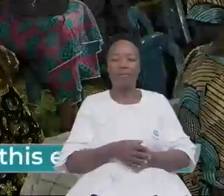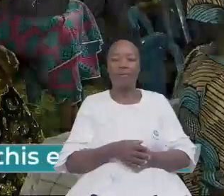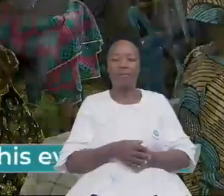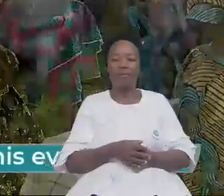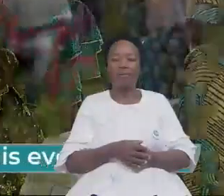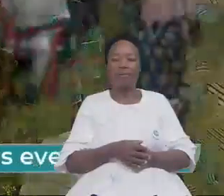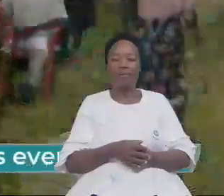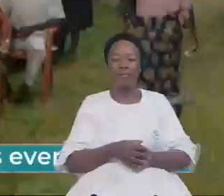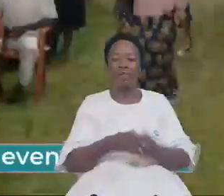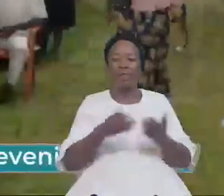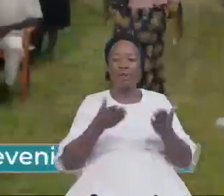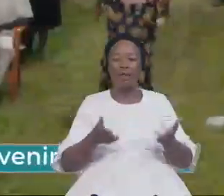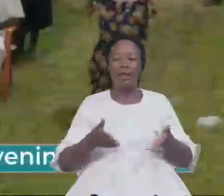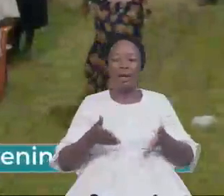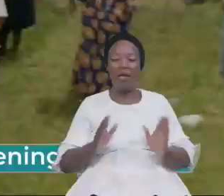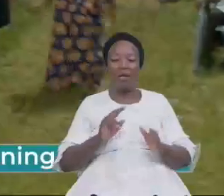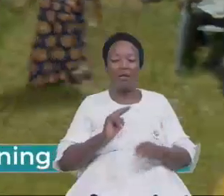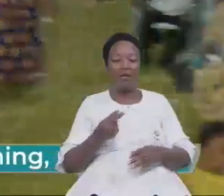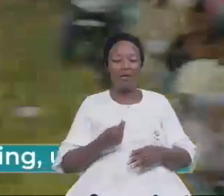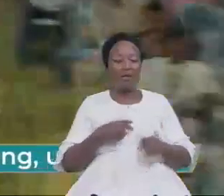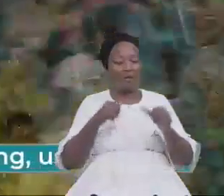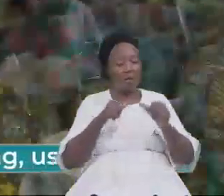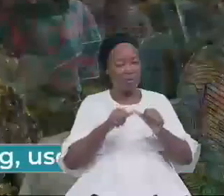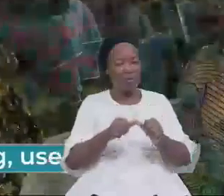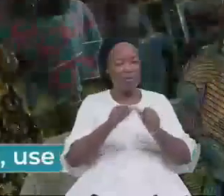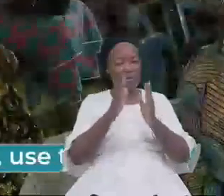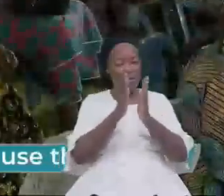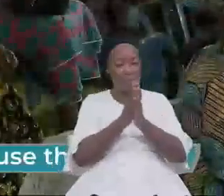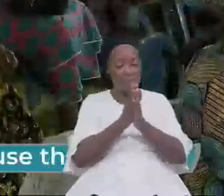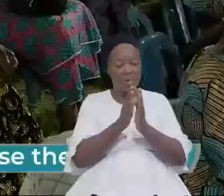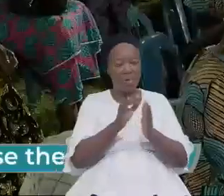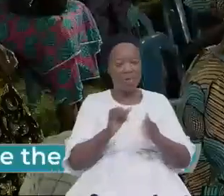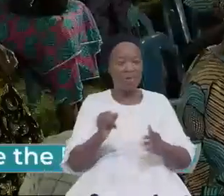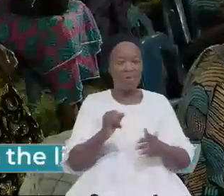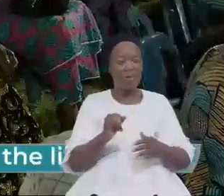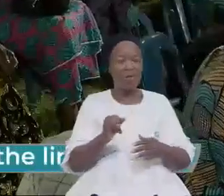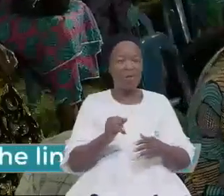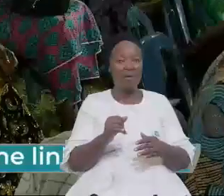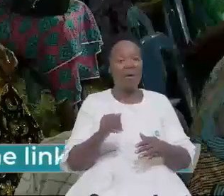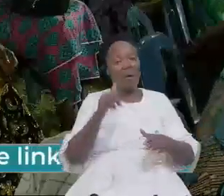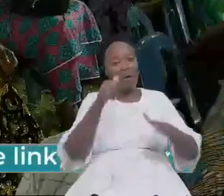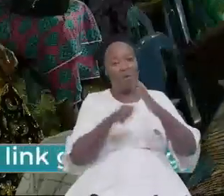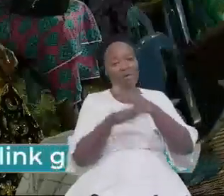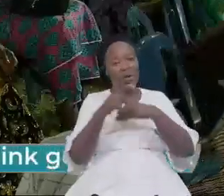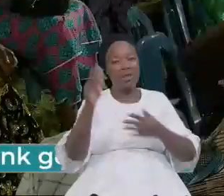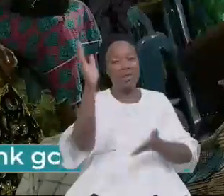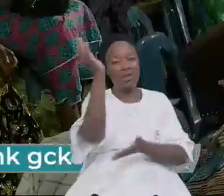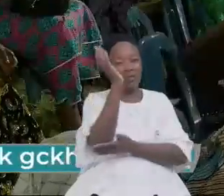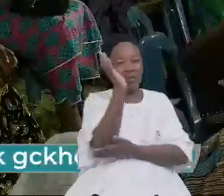Let's continue. Let's do it quickly. Let's complete it. Under the tree.